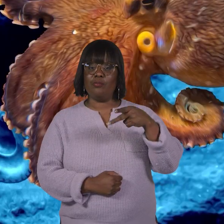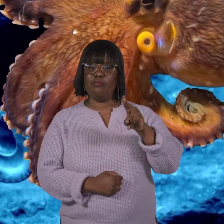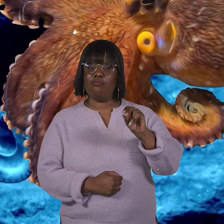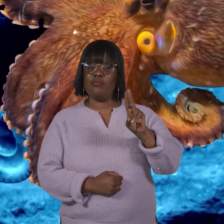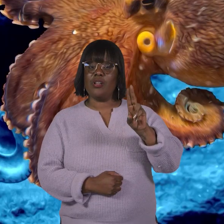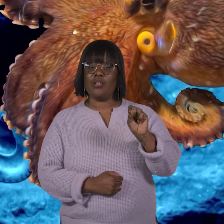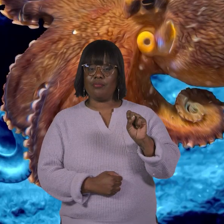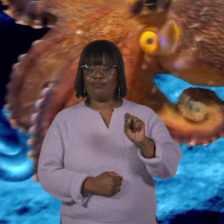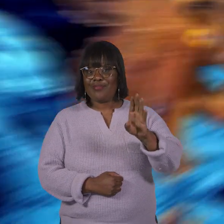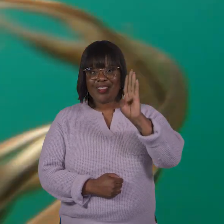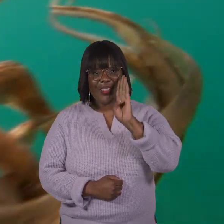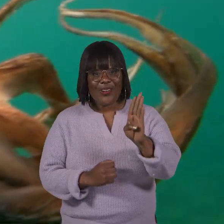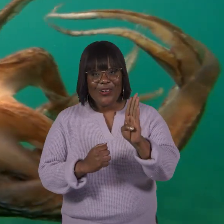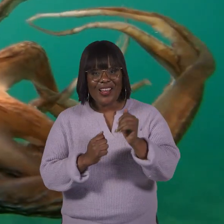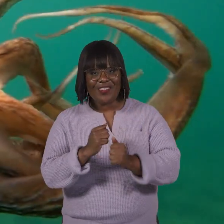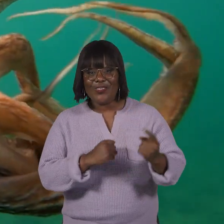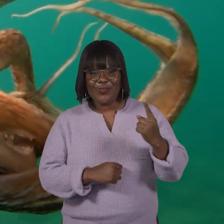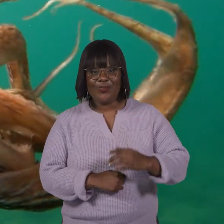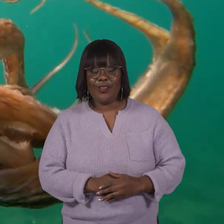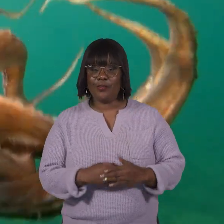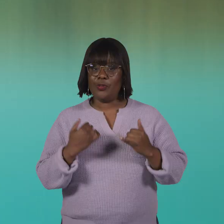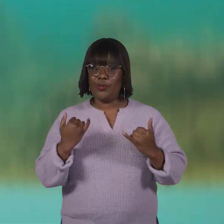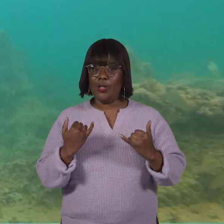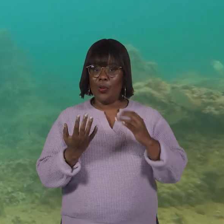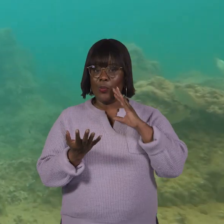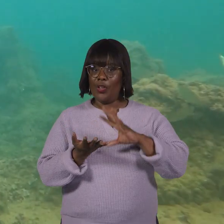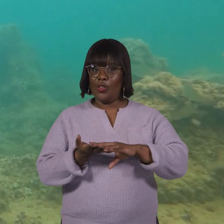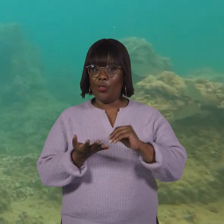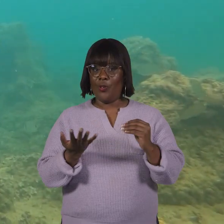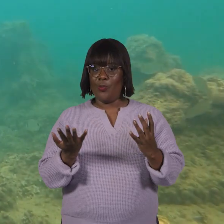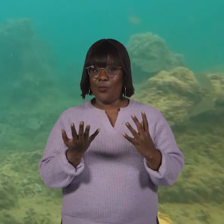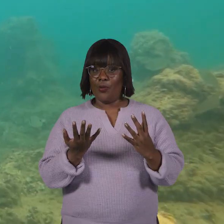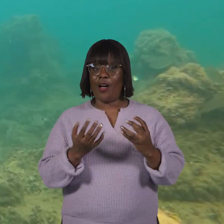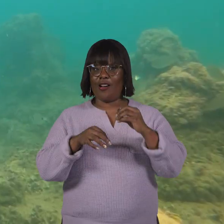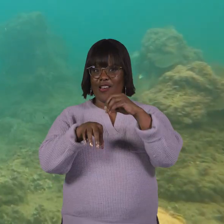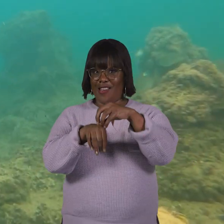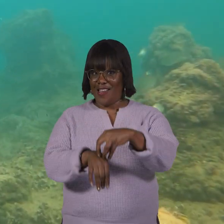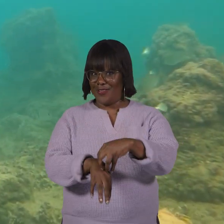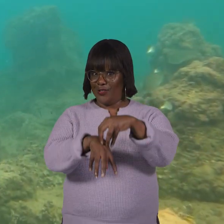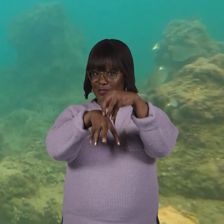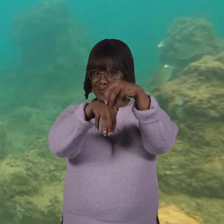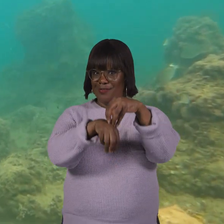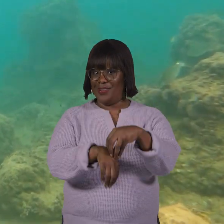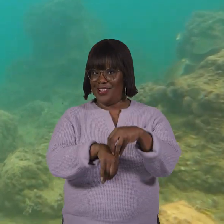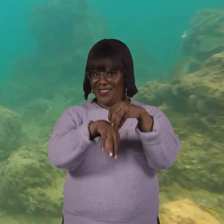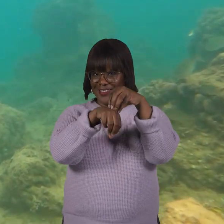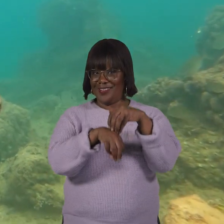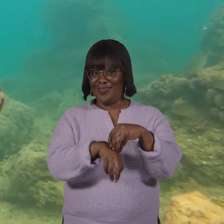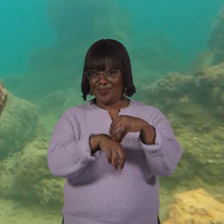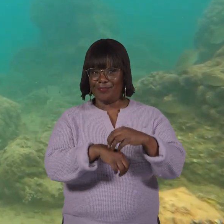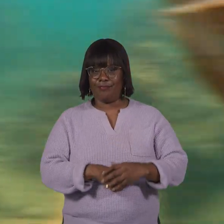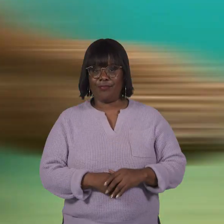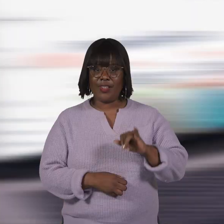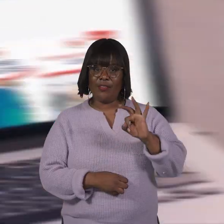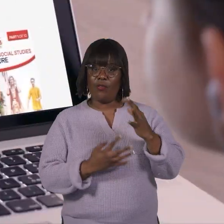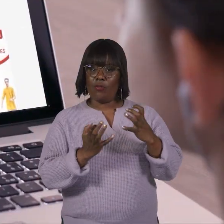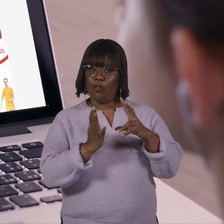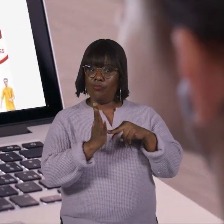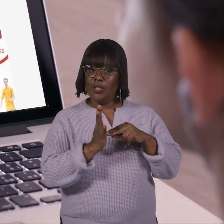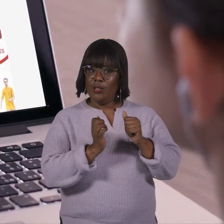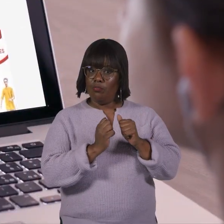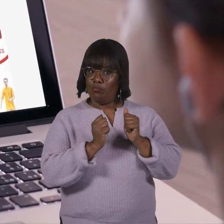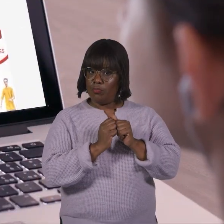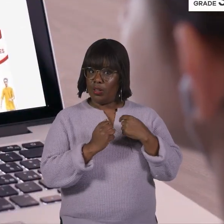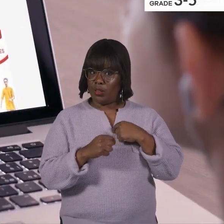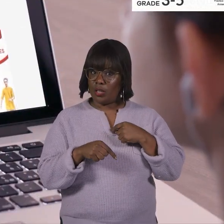Octopuses Hello everyone. Today we are going to learn all about octopuses. If